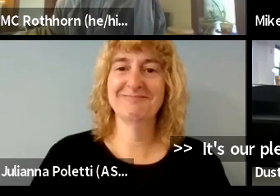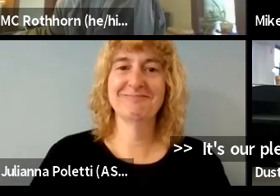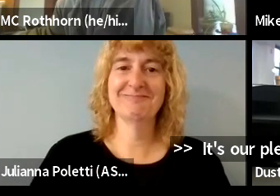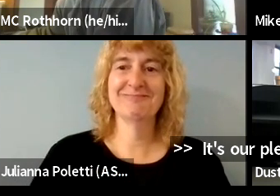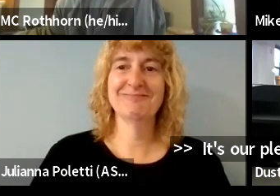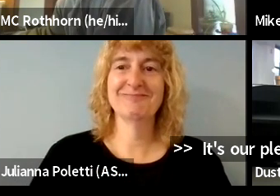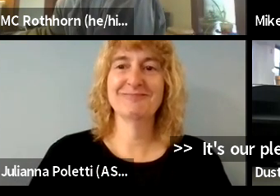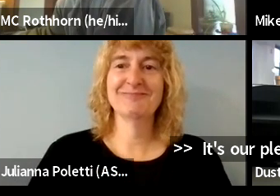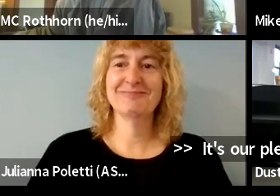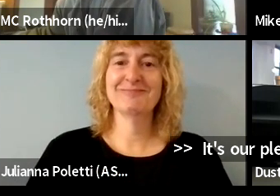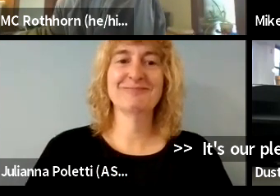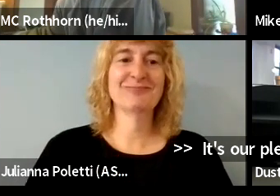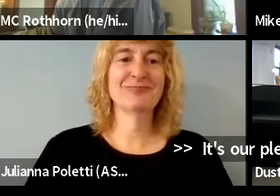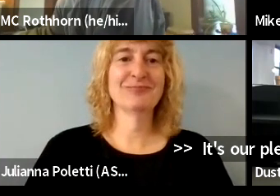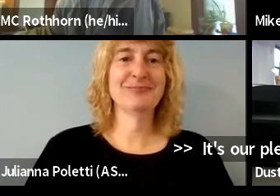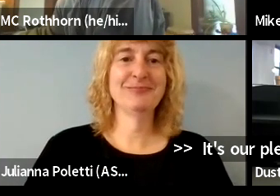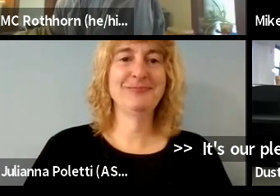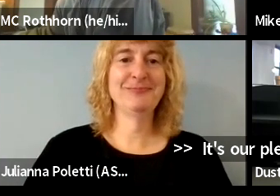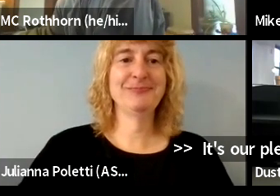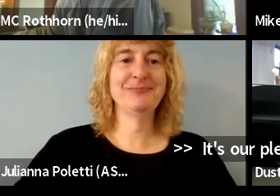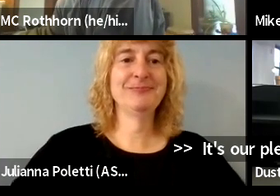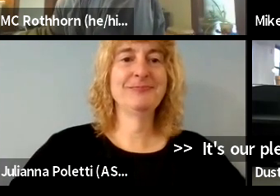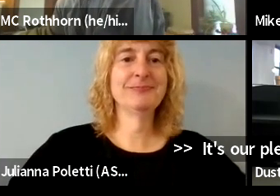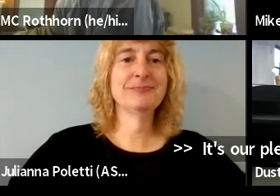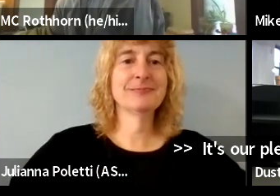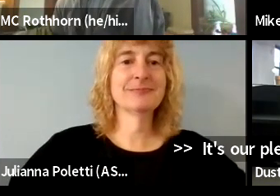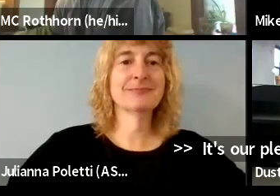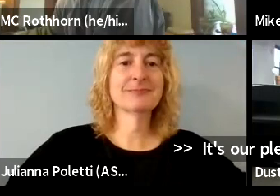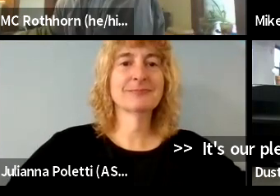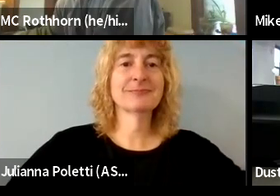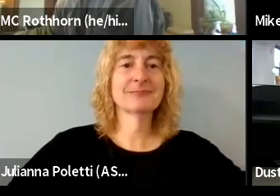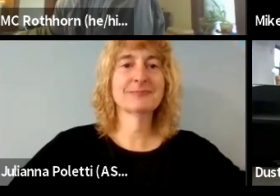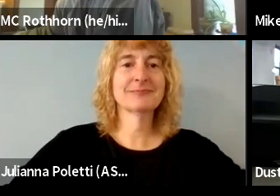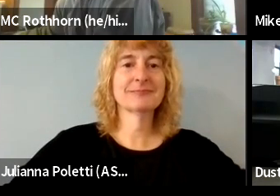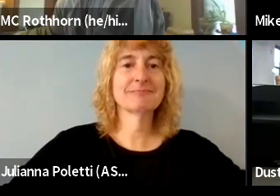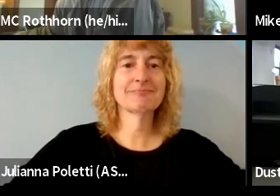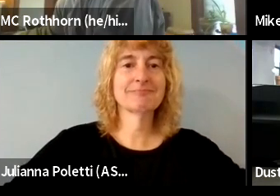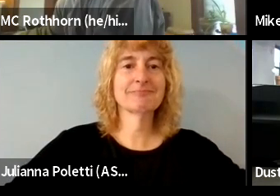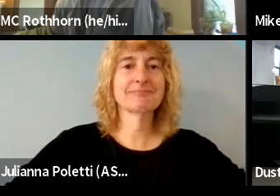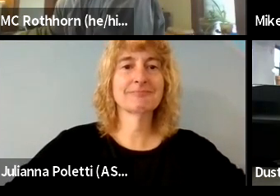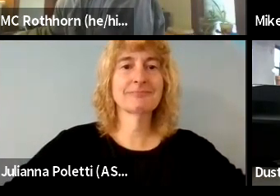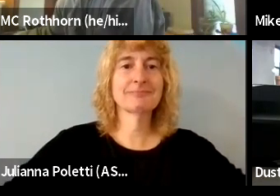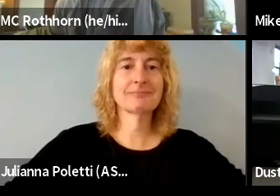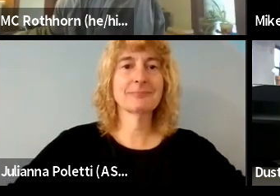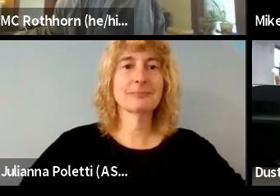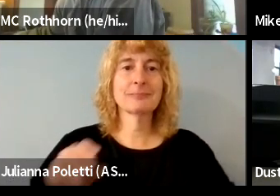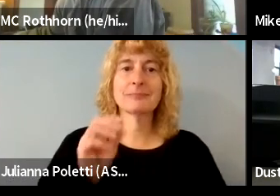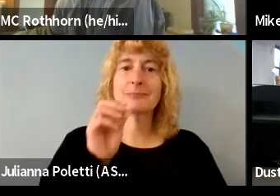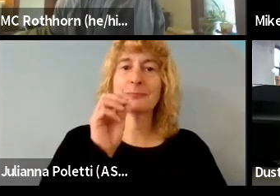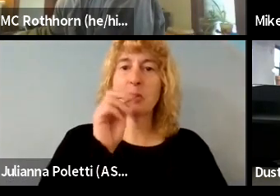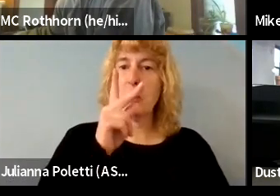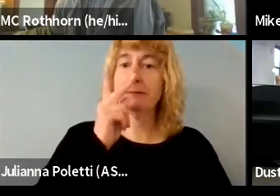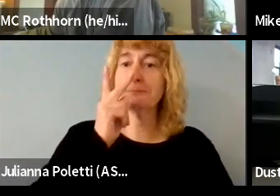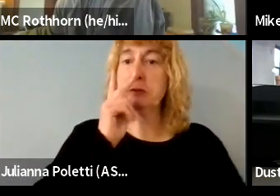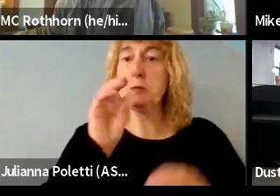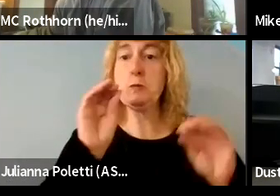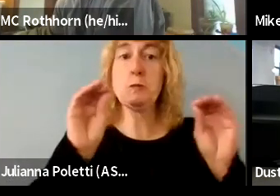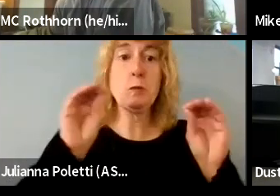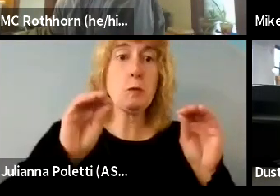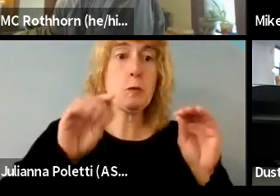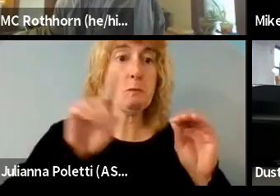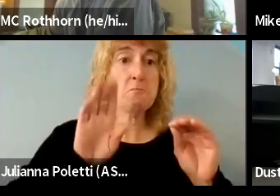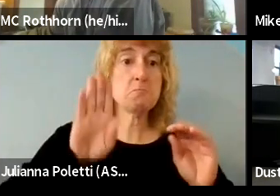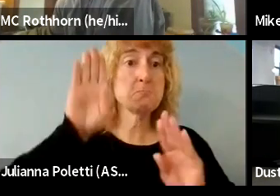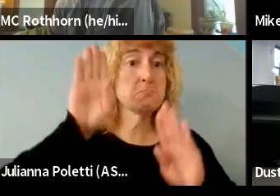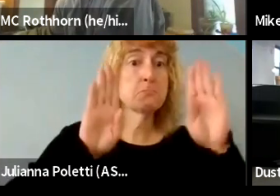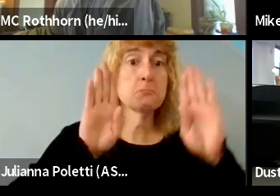Okay. I don't see any hands waving or people talking, so we'll move on